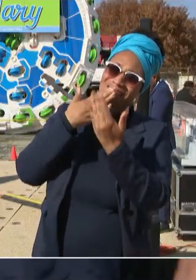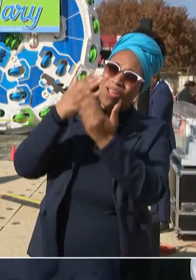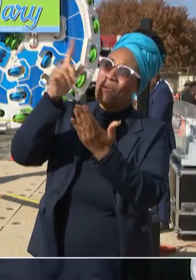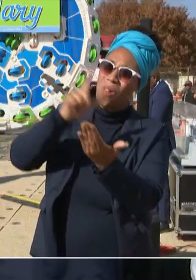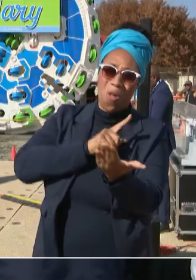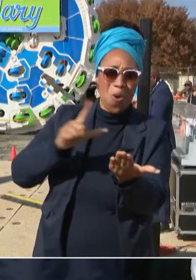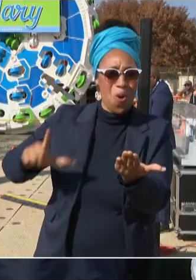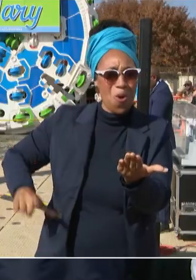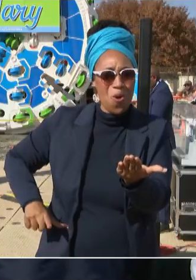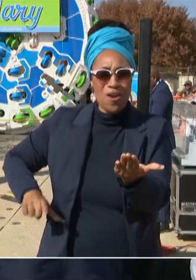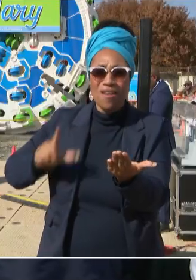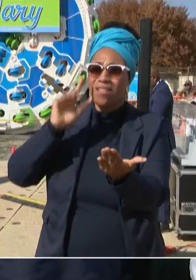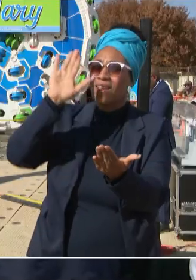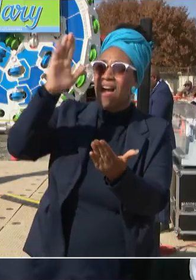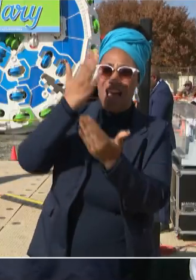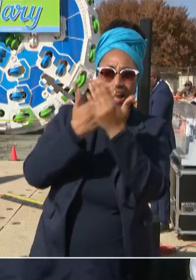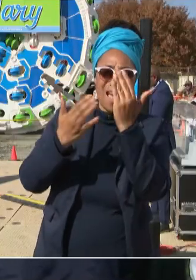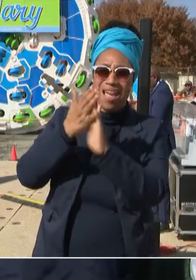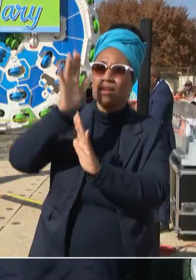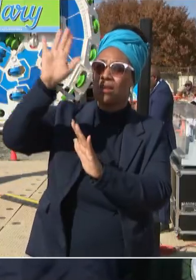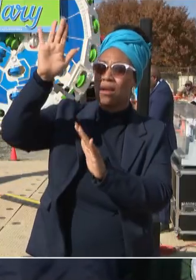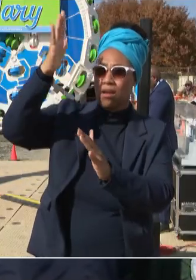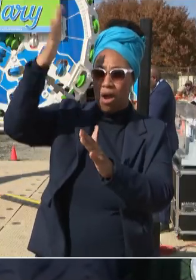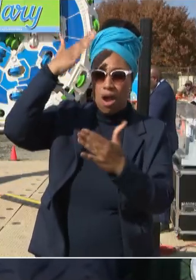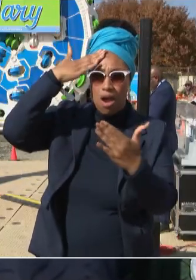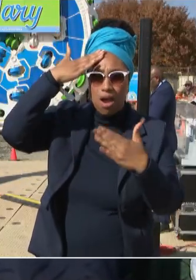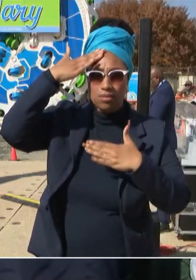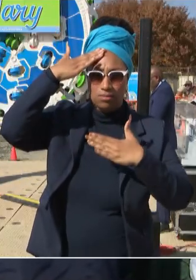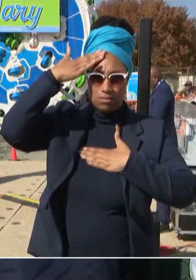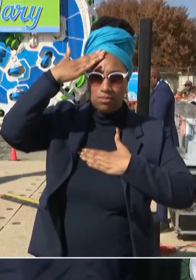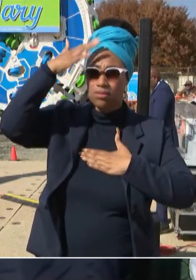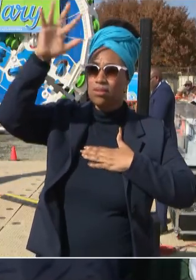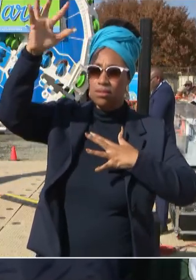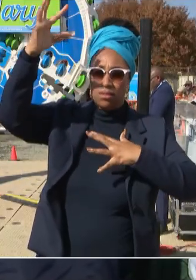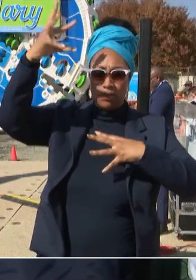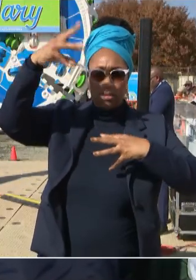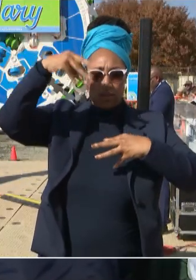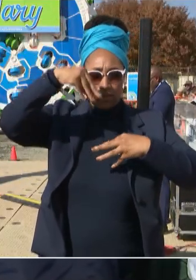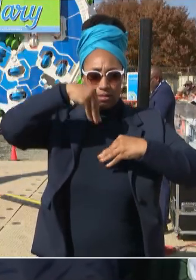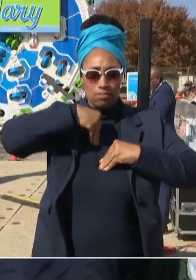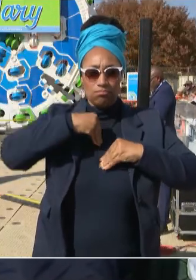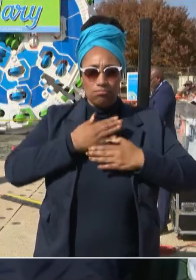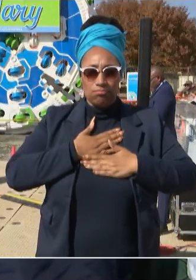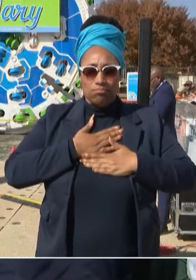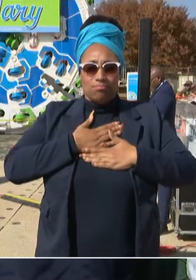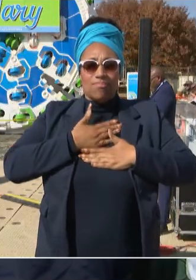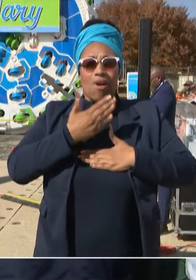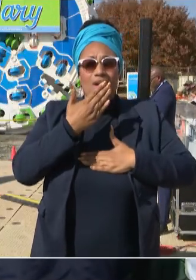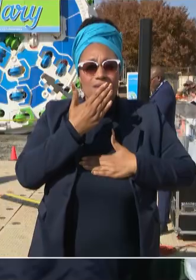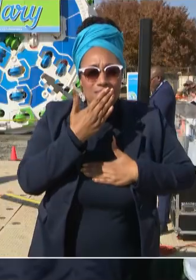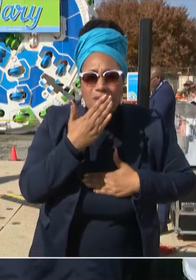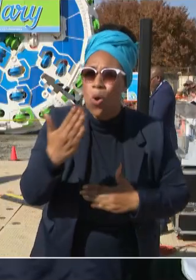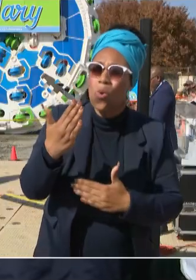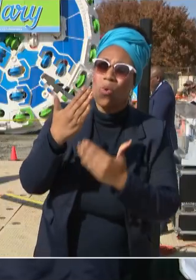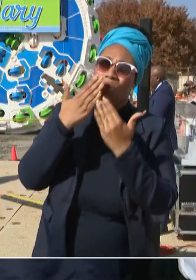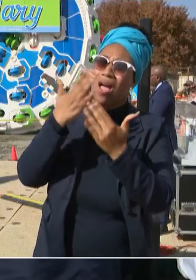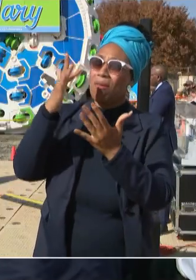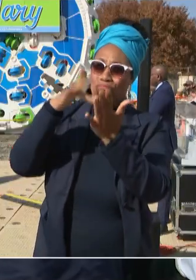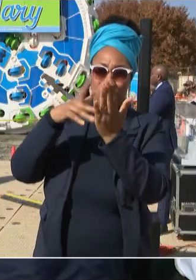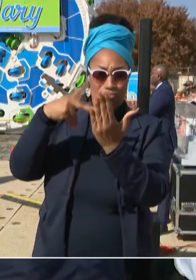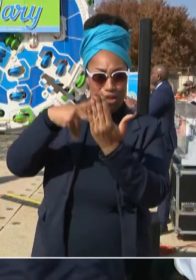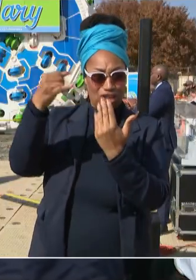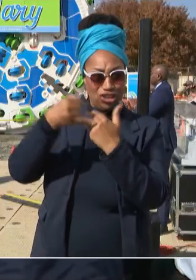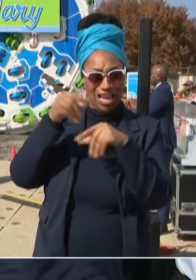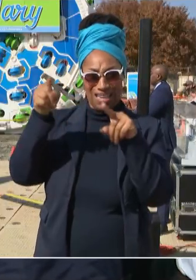minds, and the hearts committed to building the Potomac River Tunnel, a project that will protect our river, protect